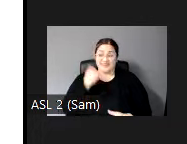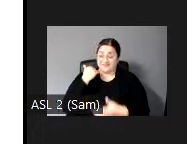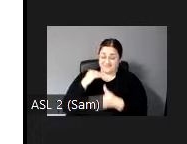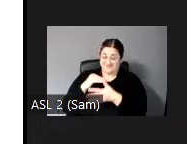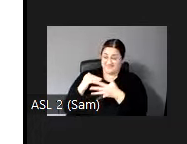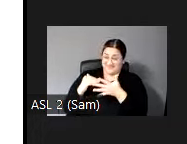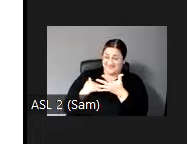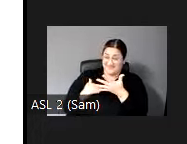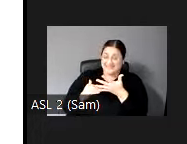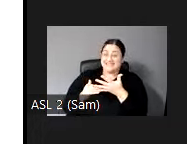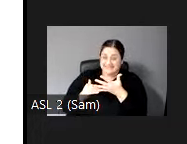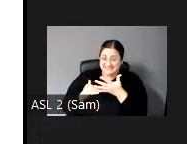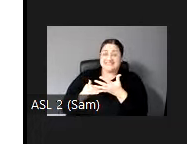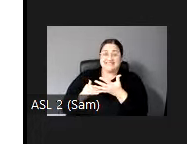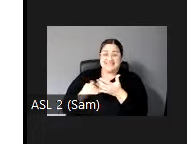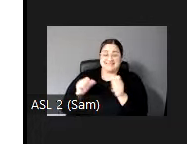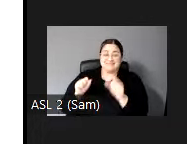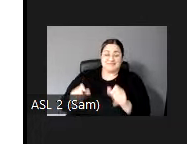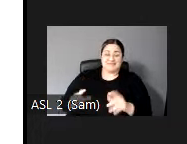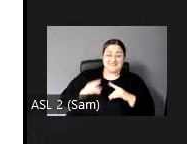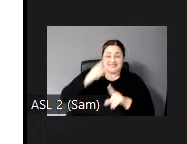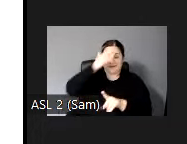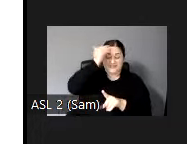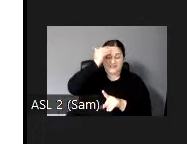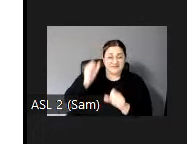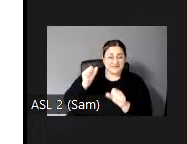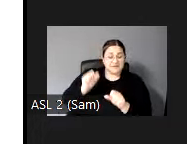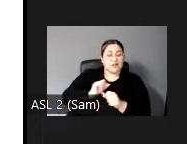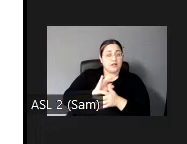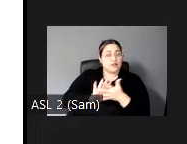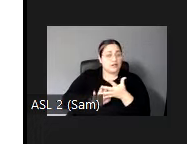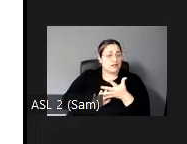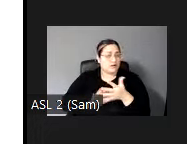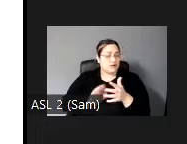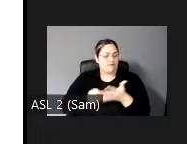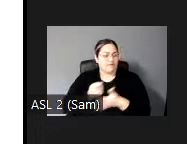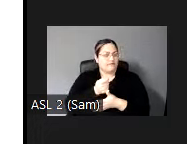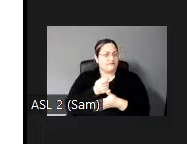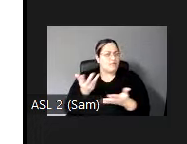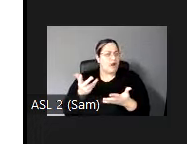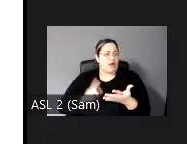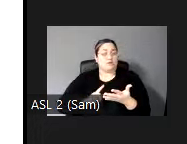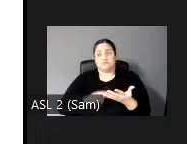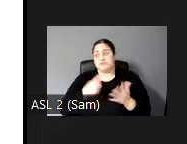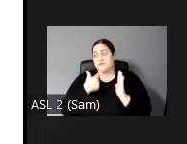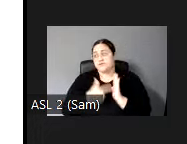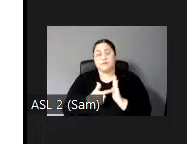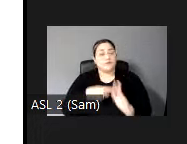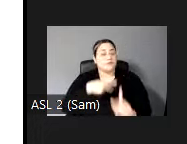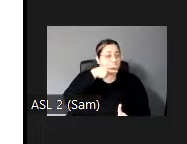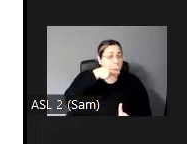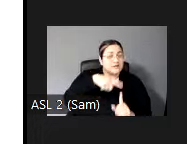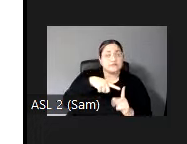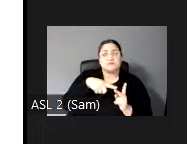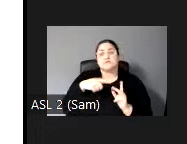actually. Now, whether we do them or not, that may be another question, but things like smoking, physical activity, our